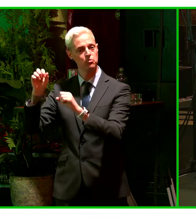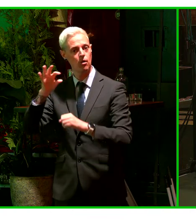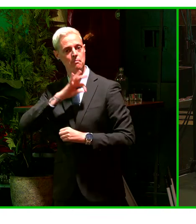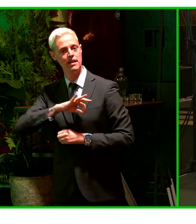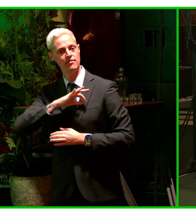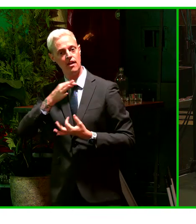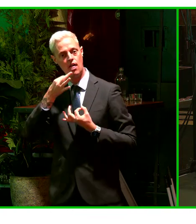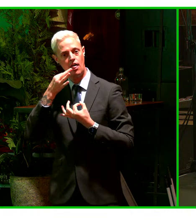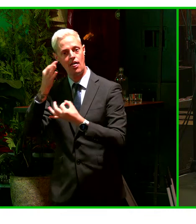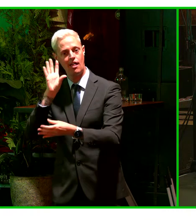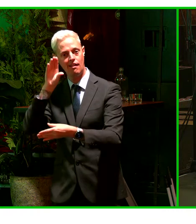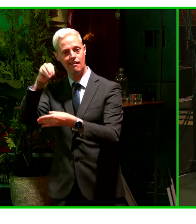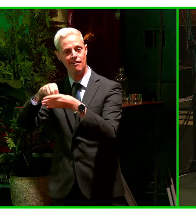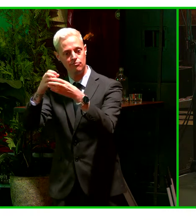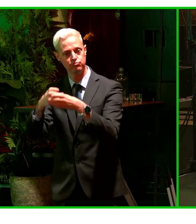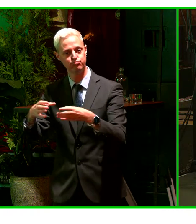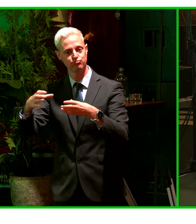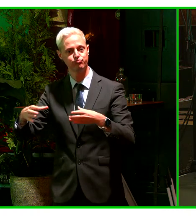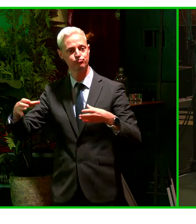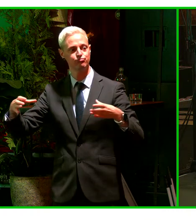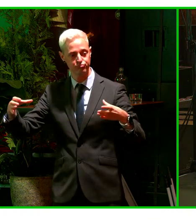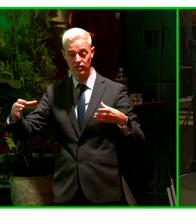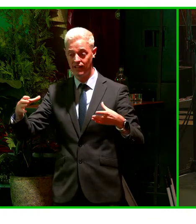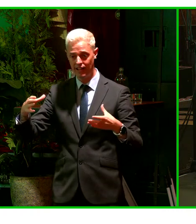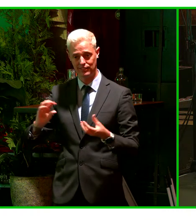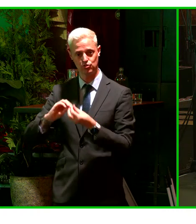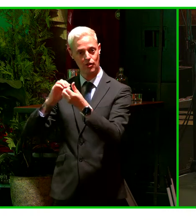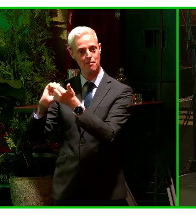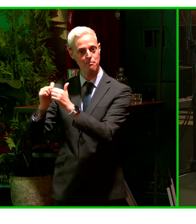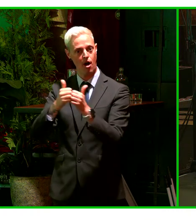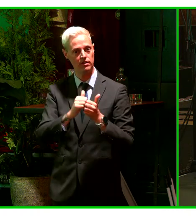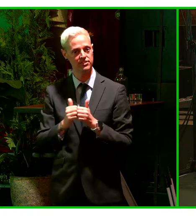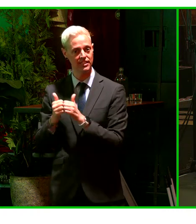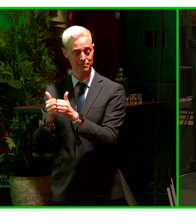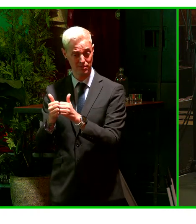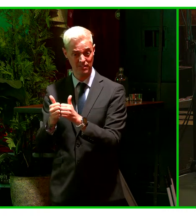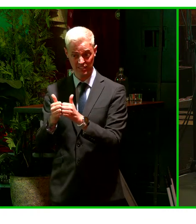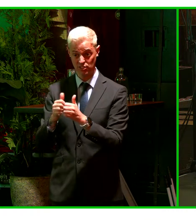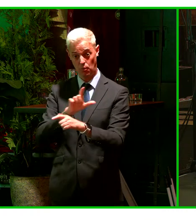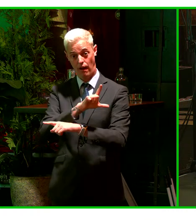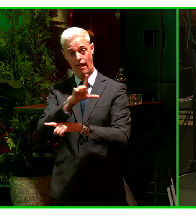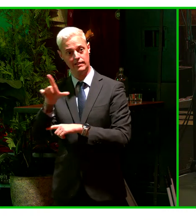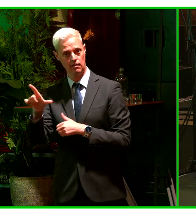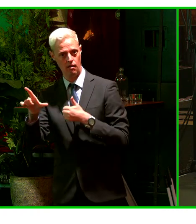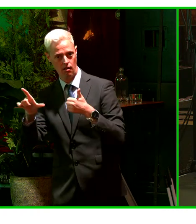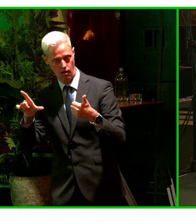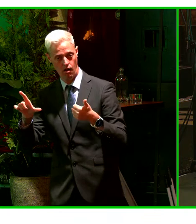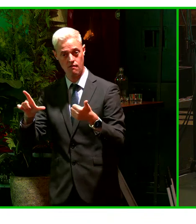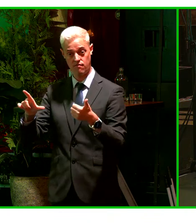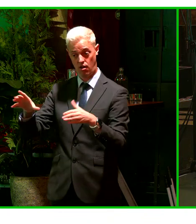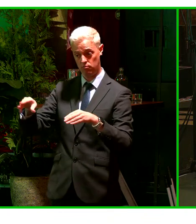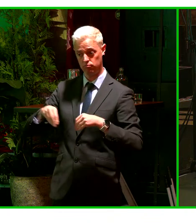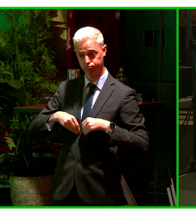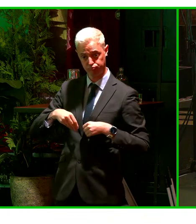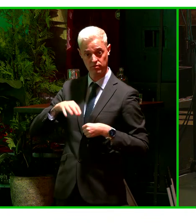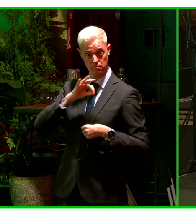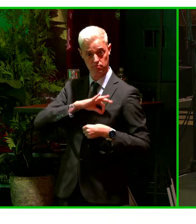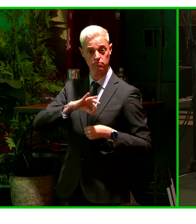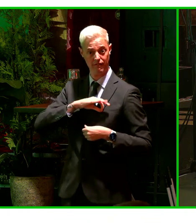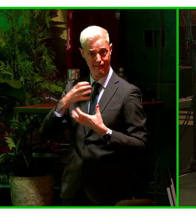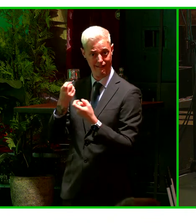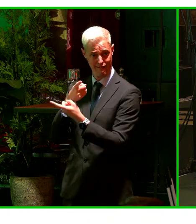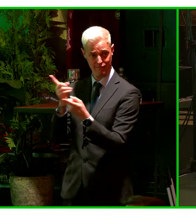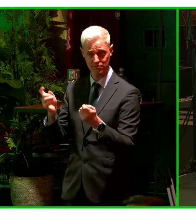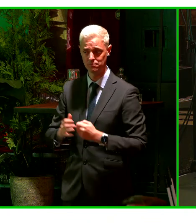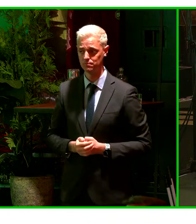attracting customers and employees and partners by doing that. There's a real financial benefit for adopting it early. And those at the back end will always